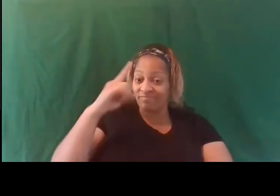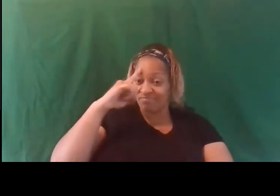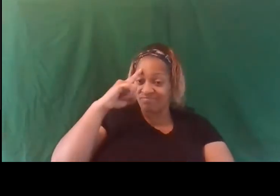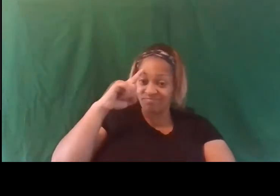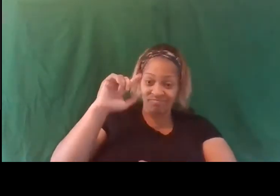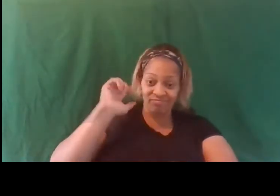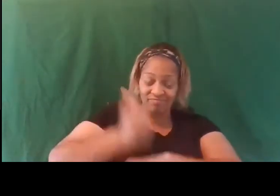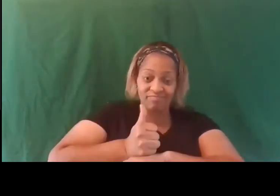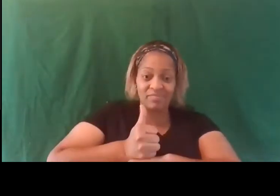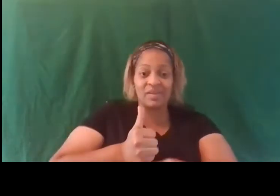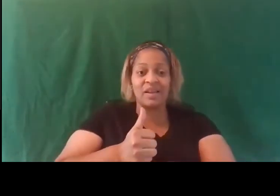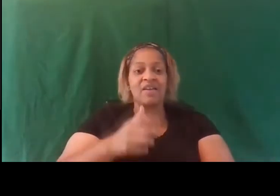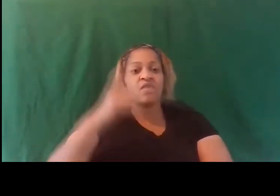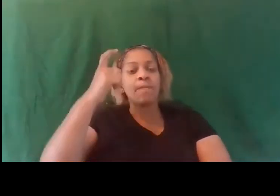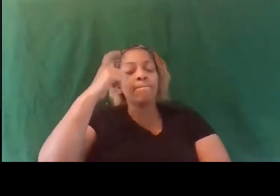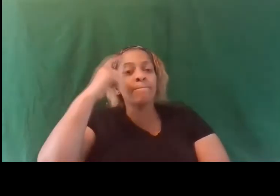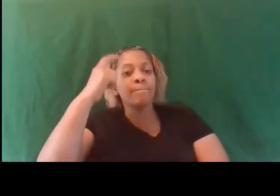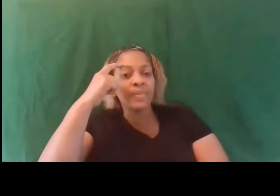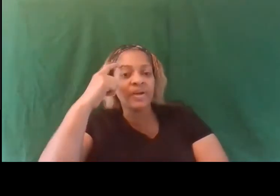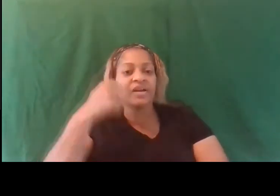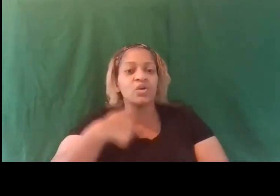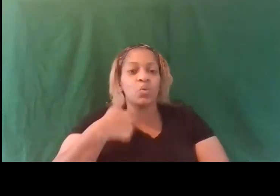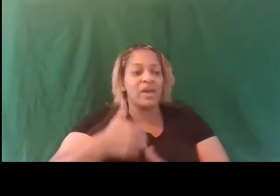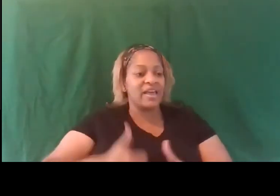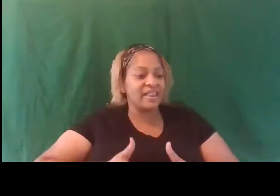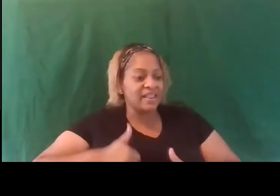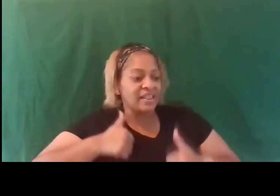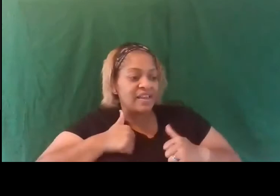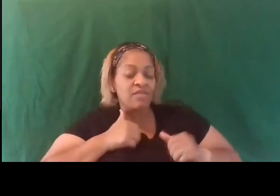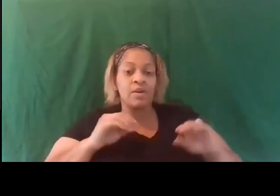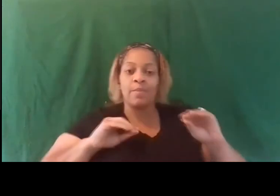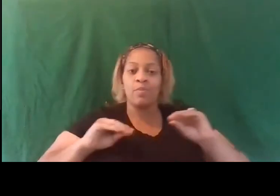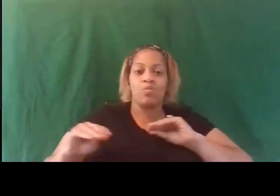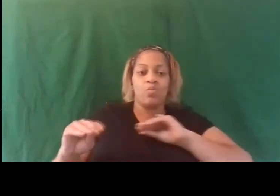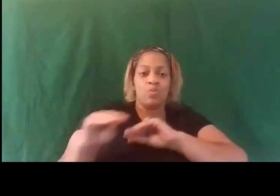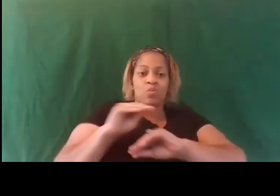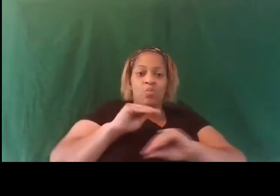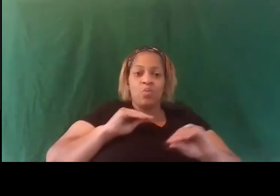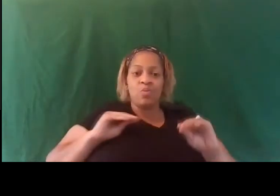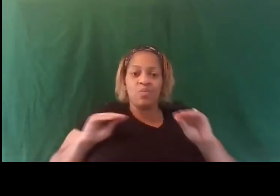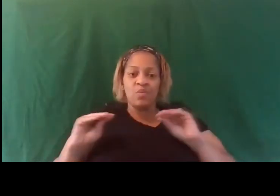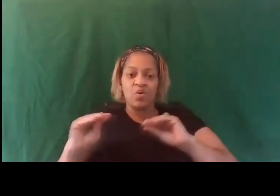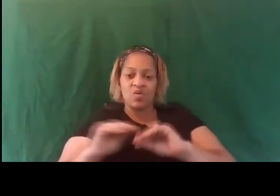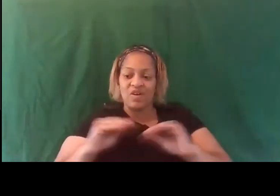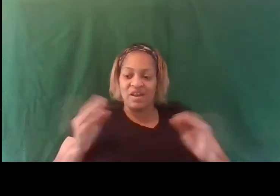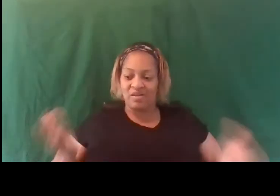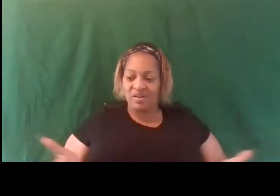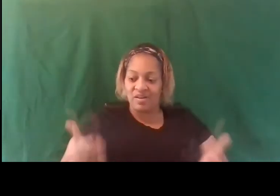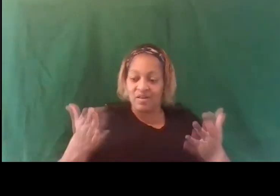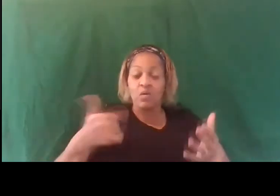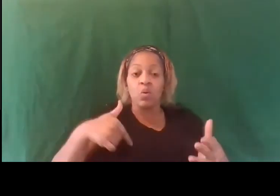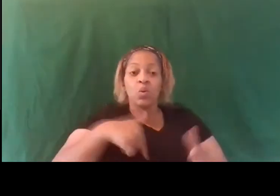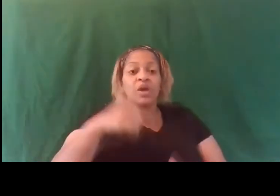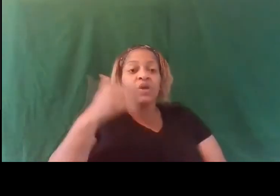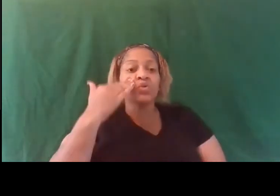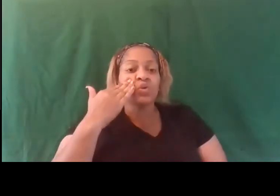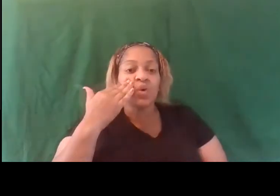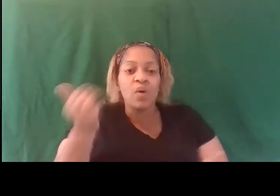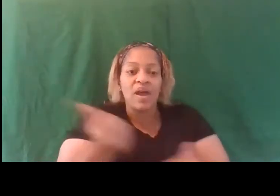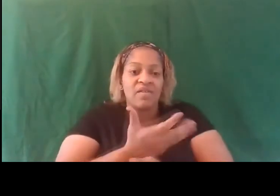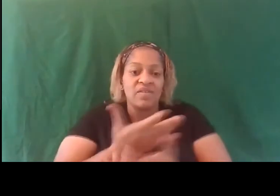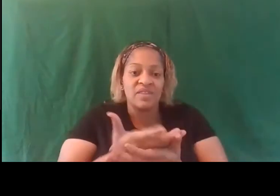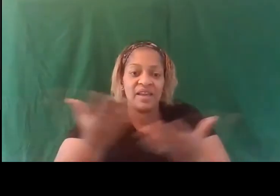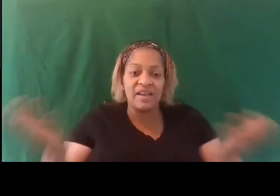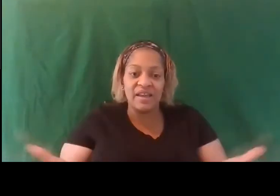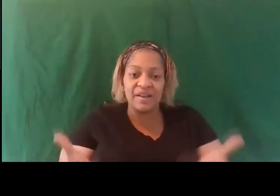of mind, where we are living, moving, and having our beingness, knowing who and what we are.